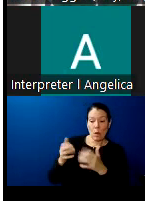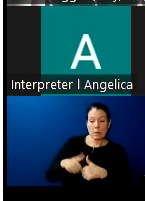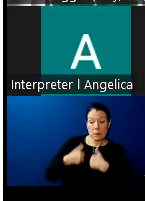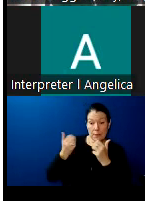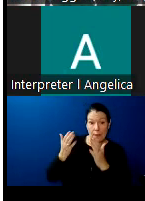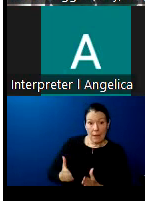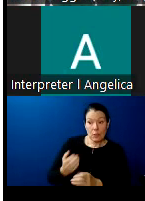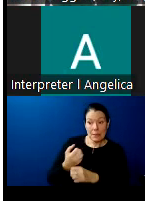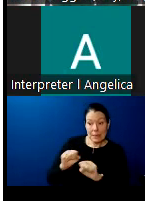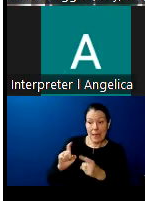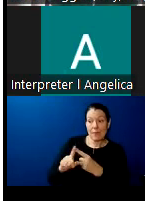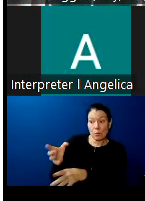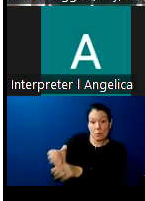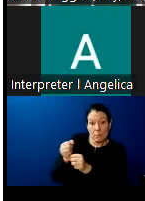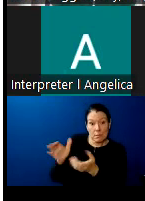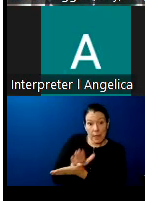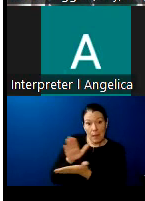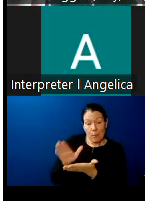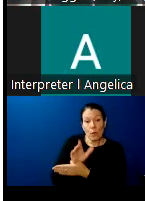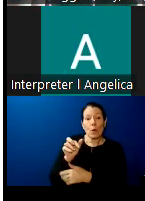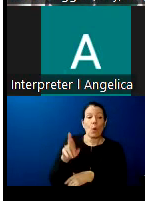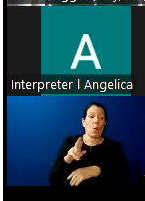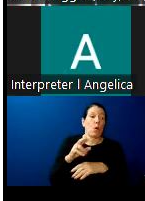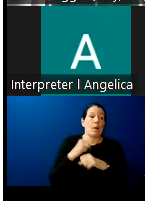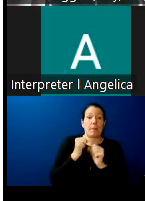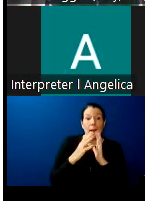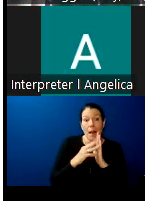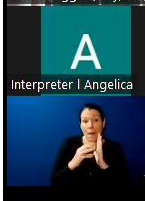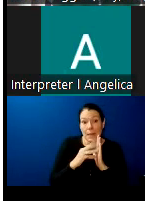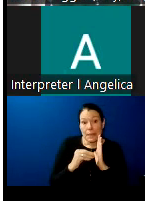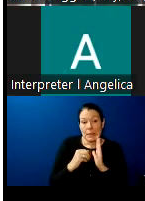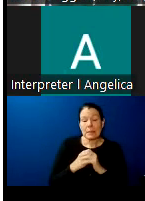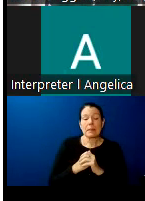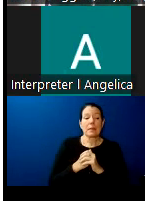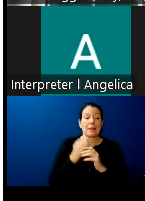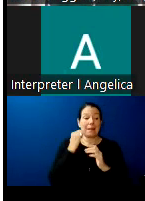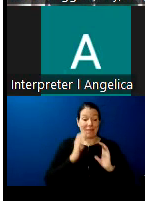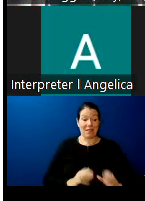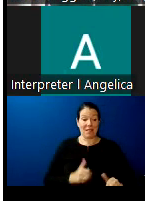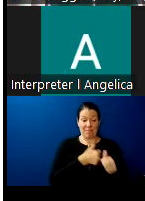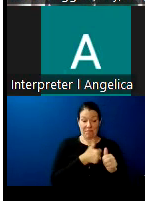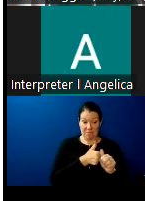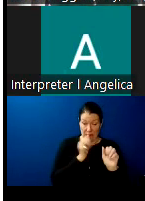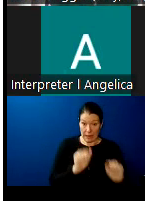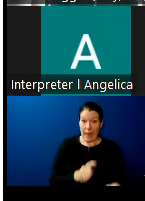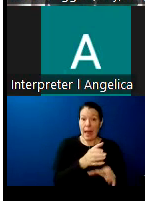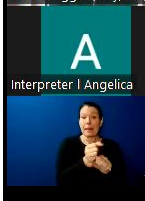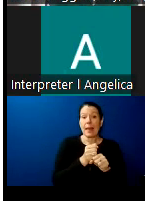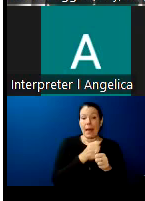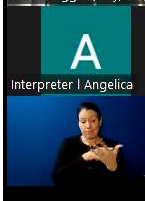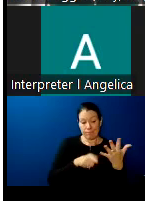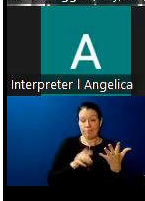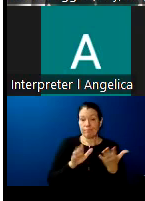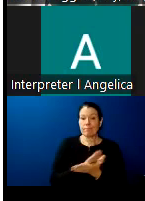not it's safe to gather those documents or make copies? If the client is able to collect those documents,